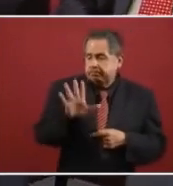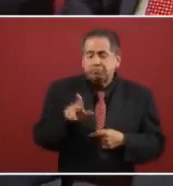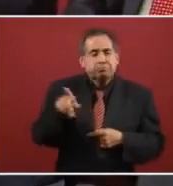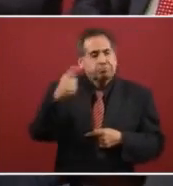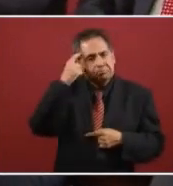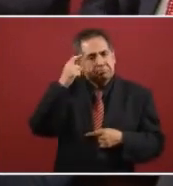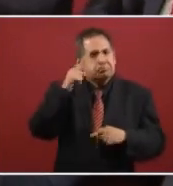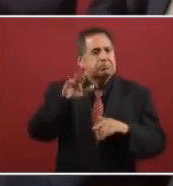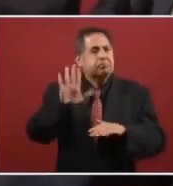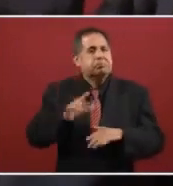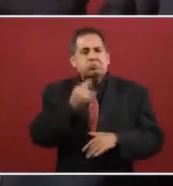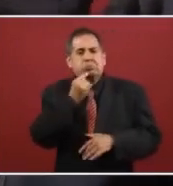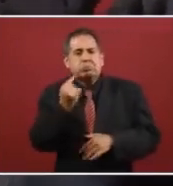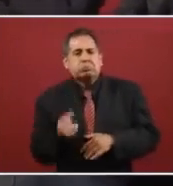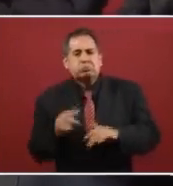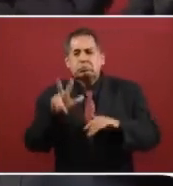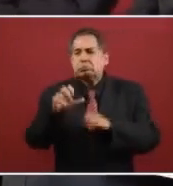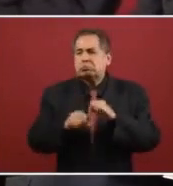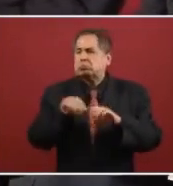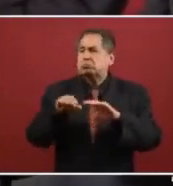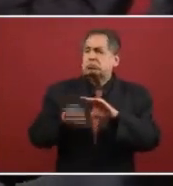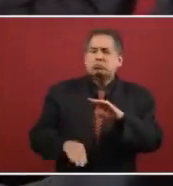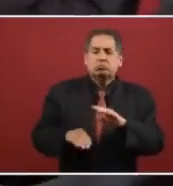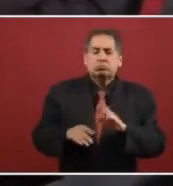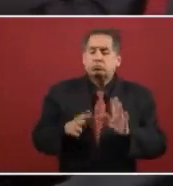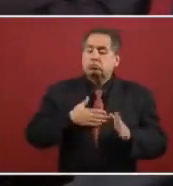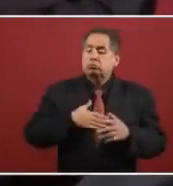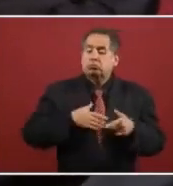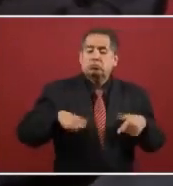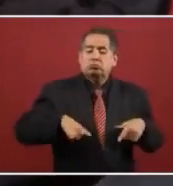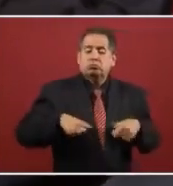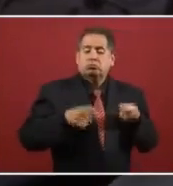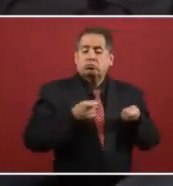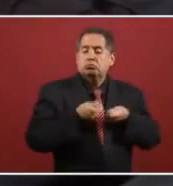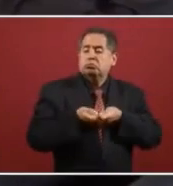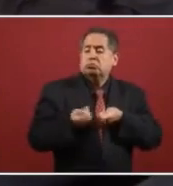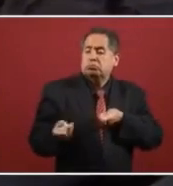to look at people like they're underaged, and that the government